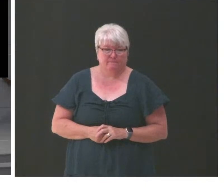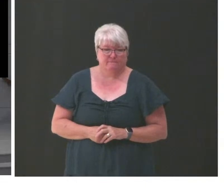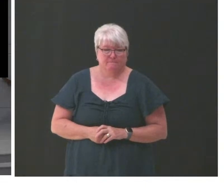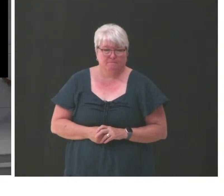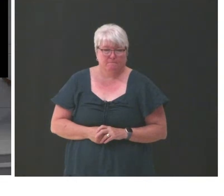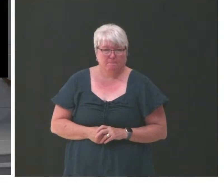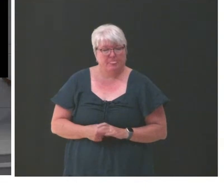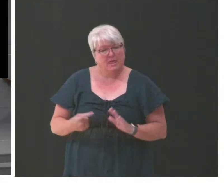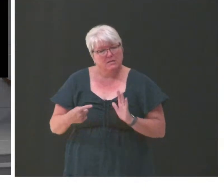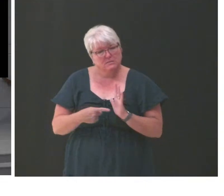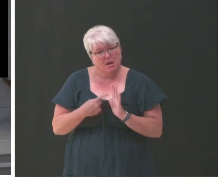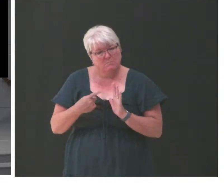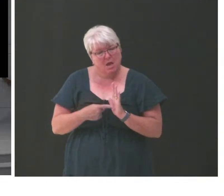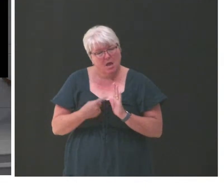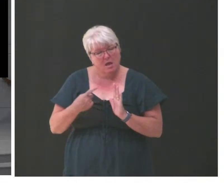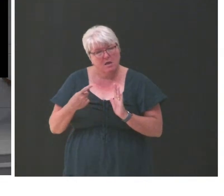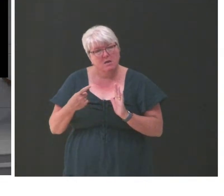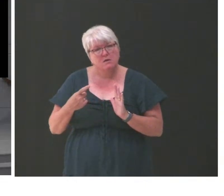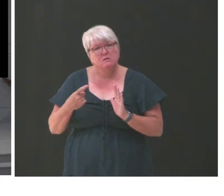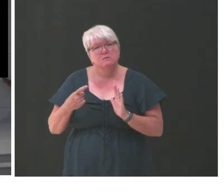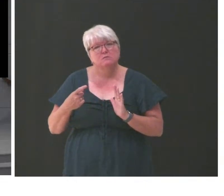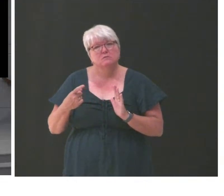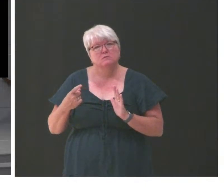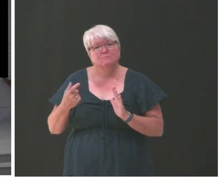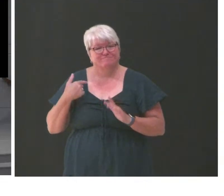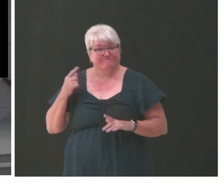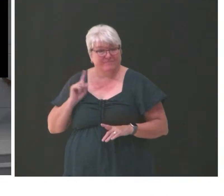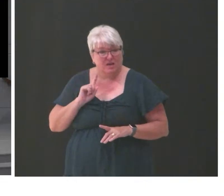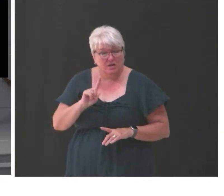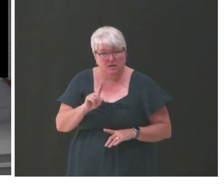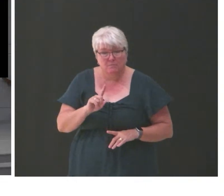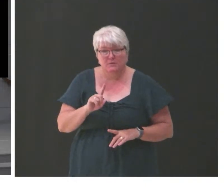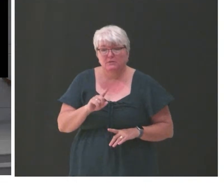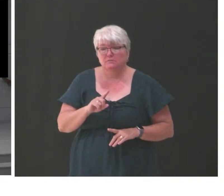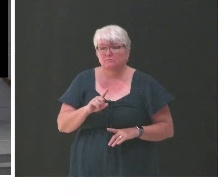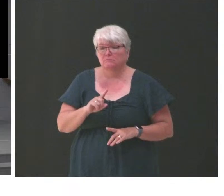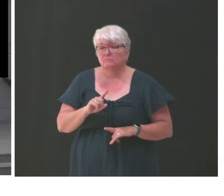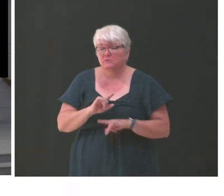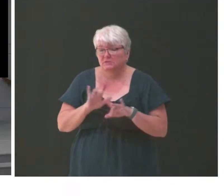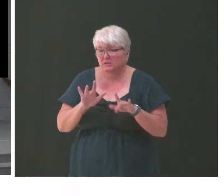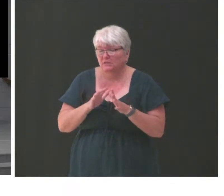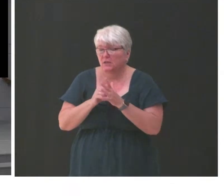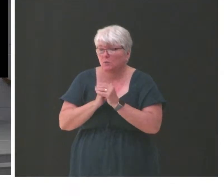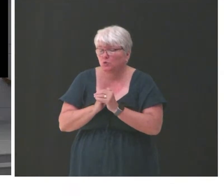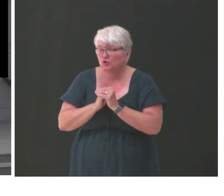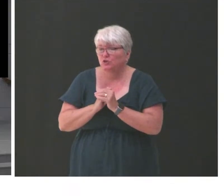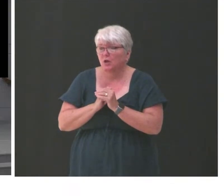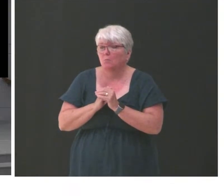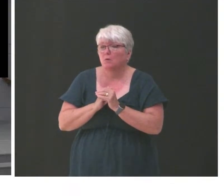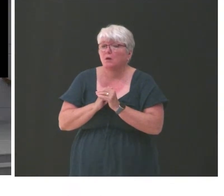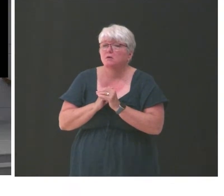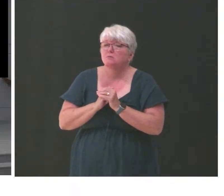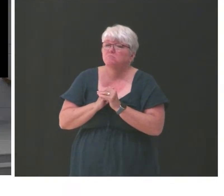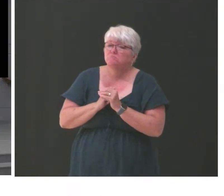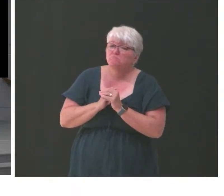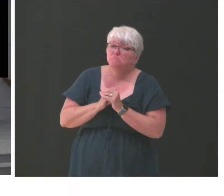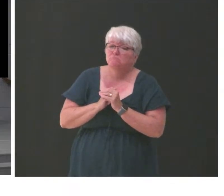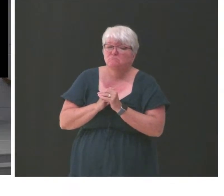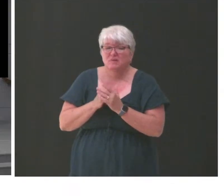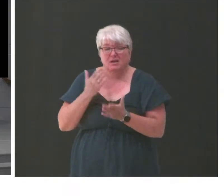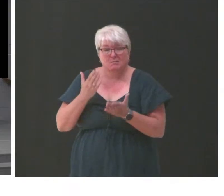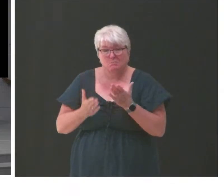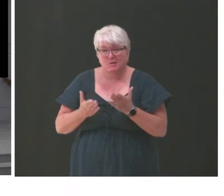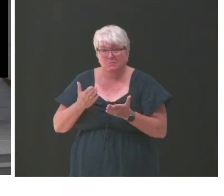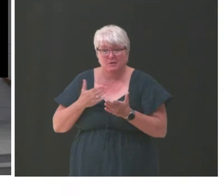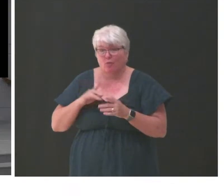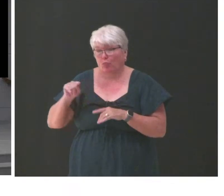See, there's sometimes when I come into worship on a Sunday morning or maybe a Thursday